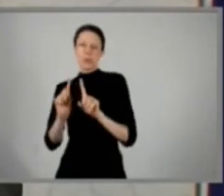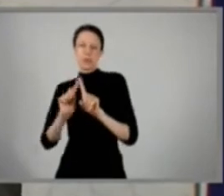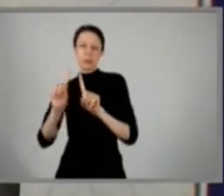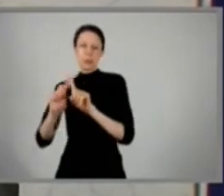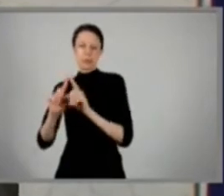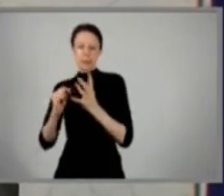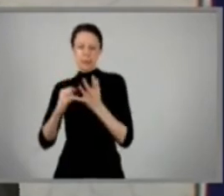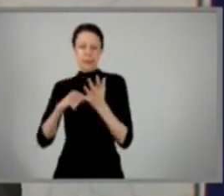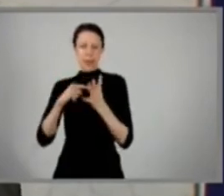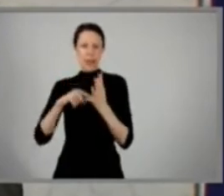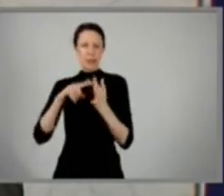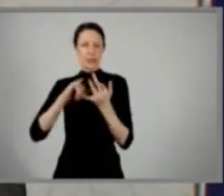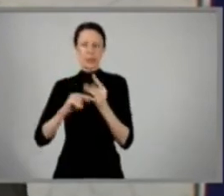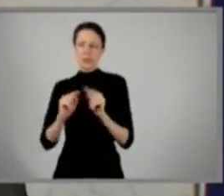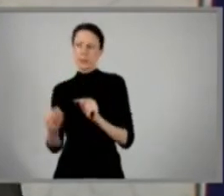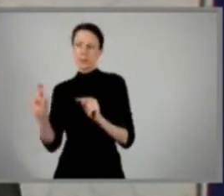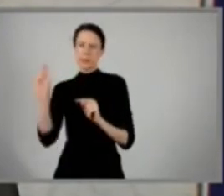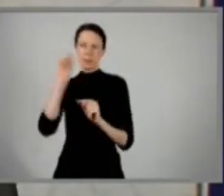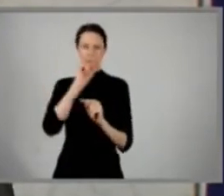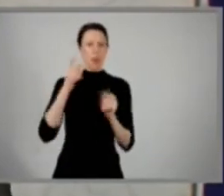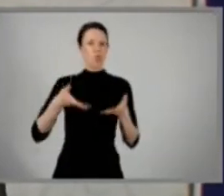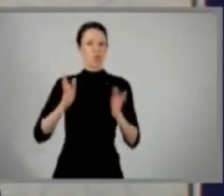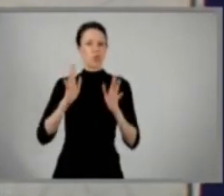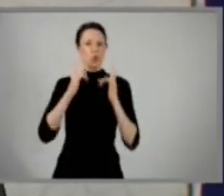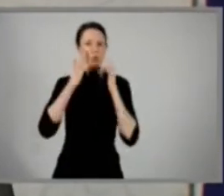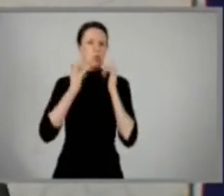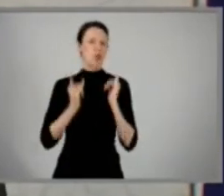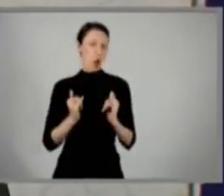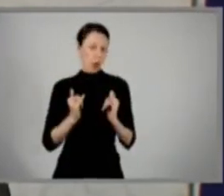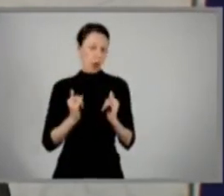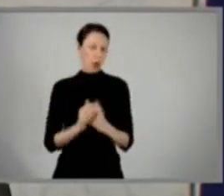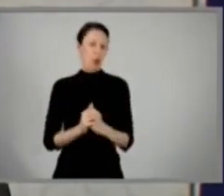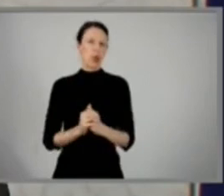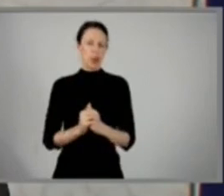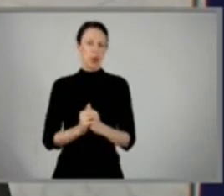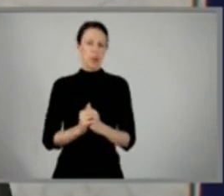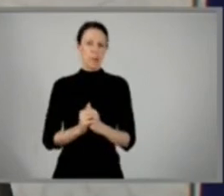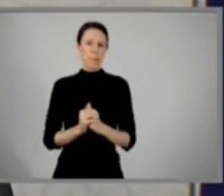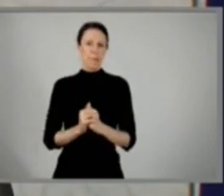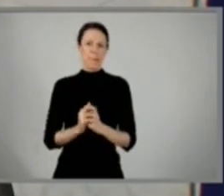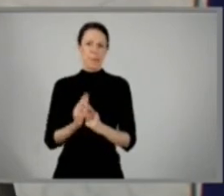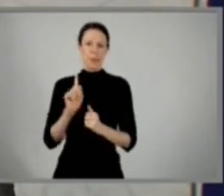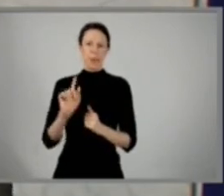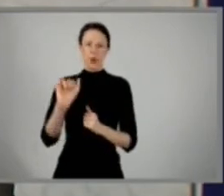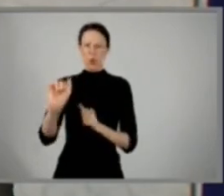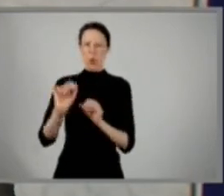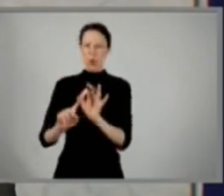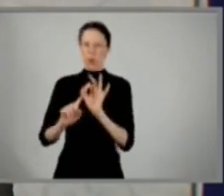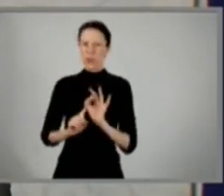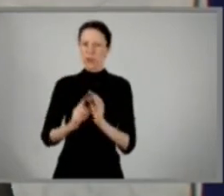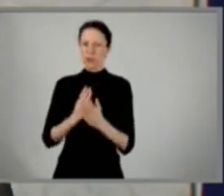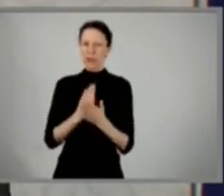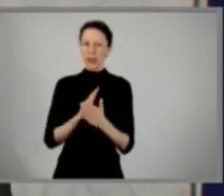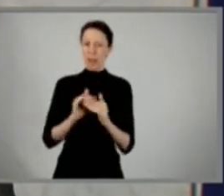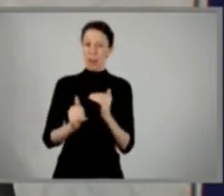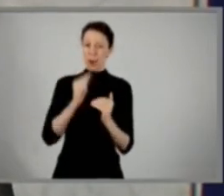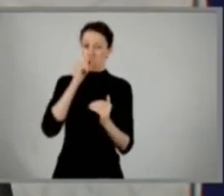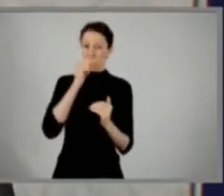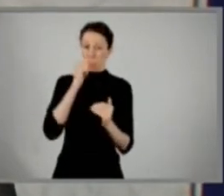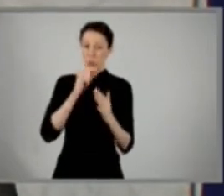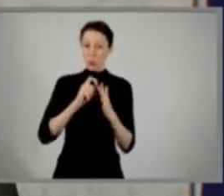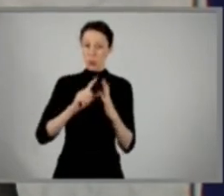to try those pilots. But in terms, I think your question really goes to, is there large-scale alternatives